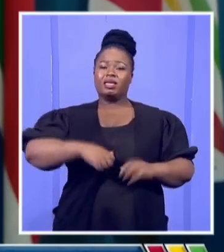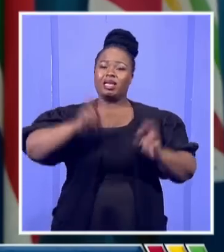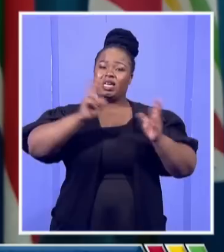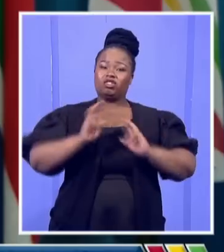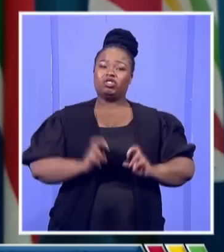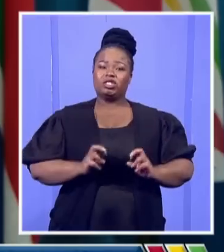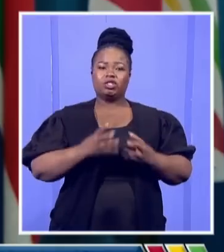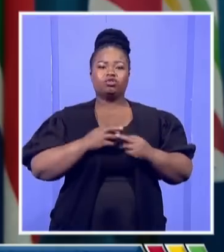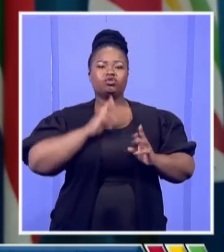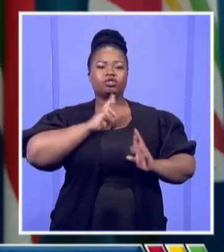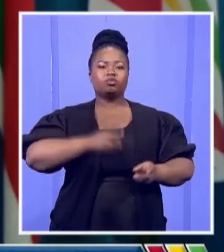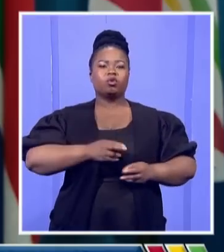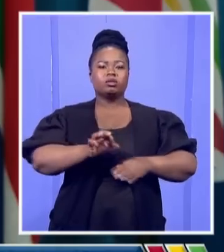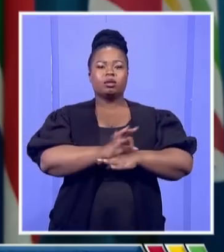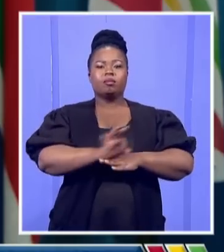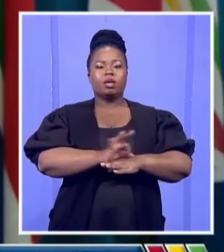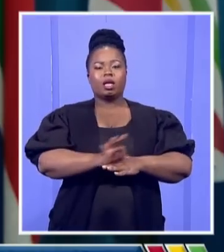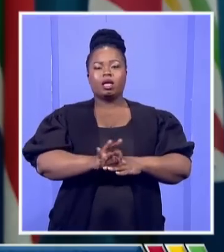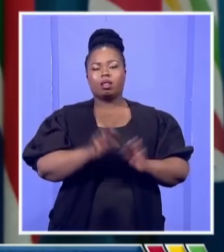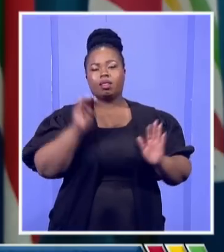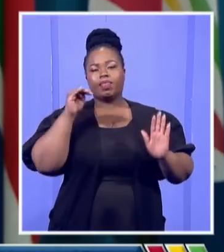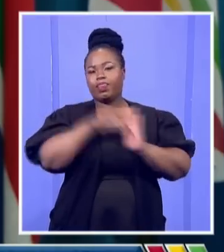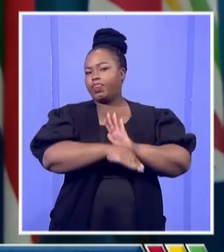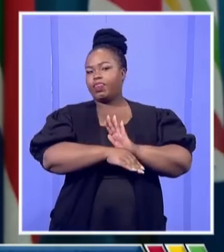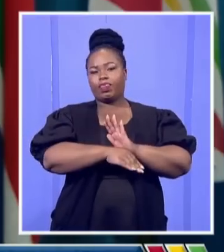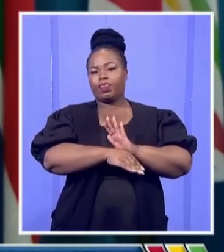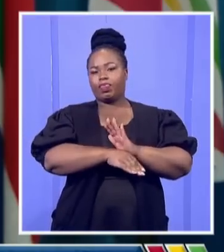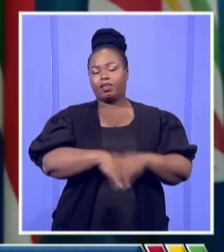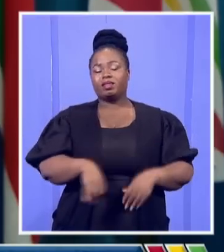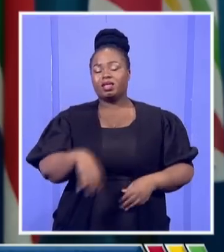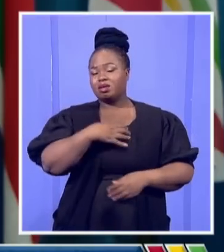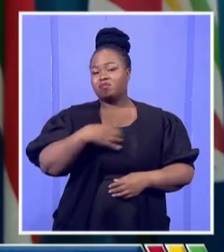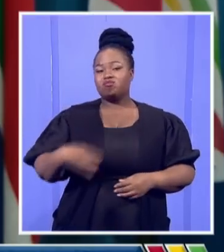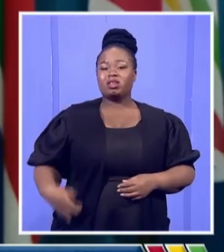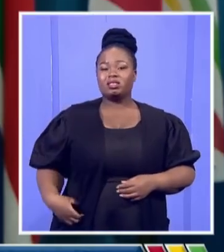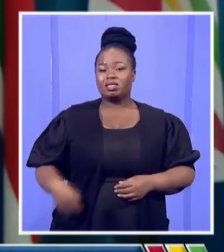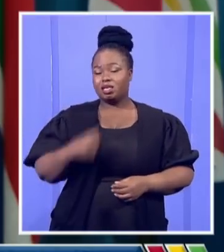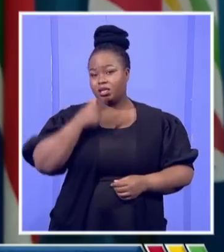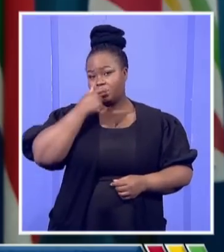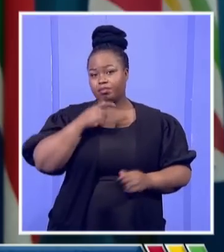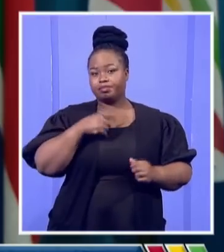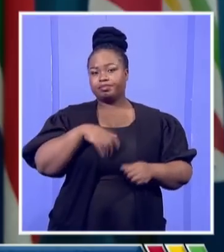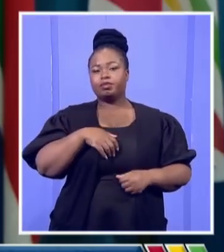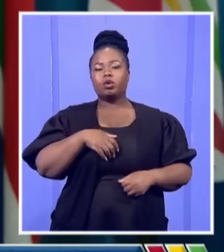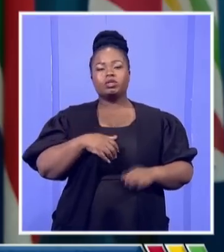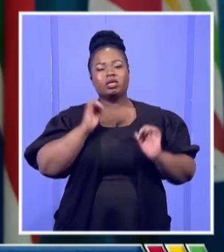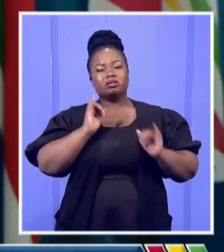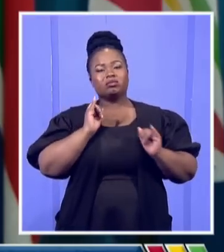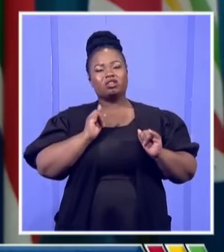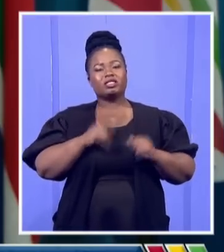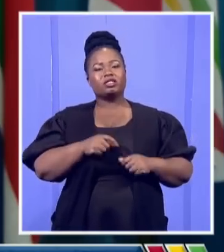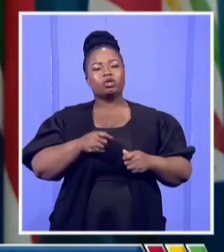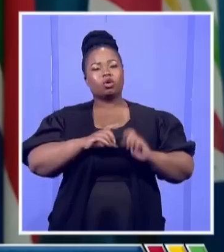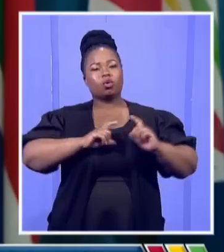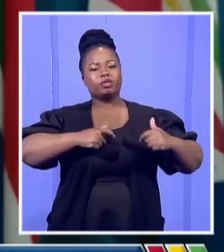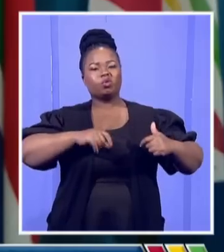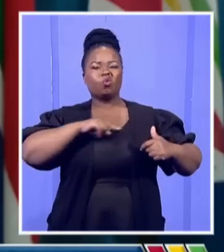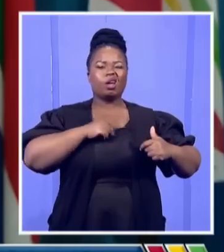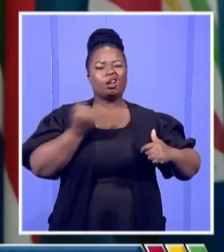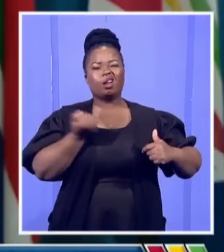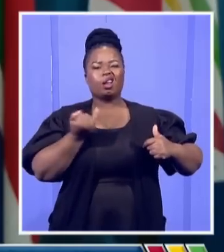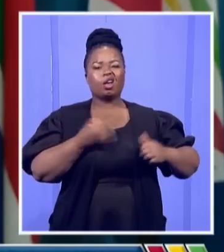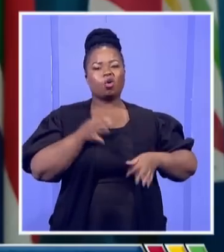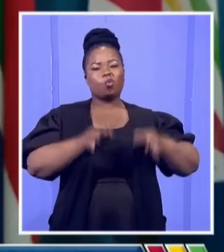dead in the water in the hands of the President's Crisis Committee, because it's become the scene of a political turf war